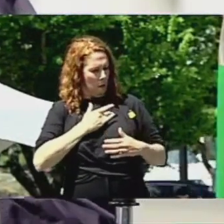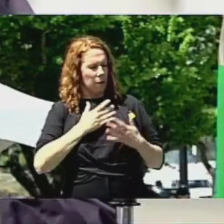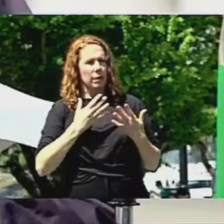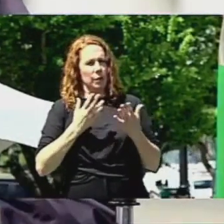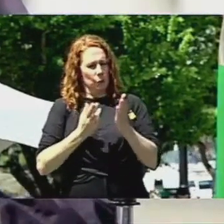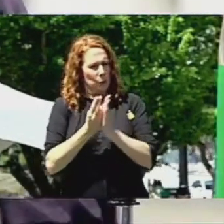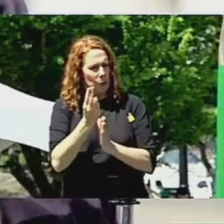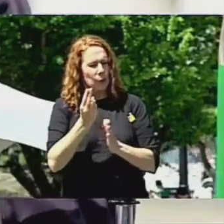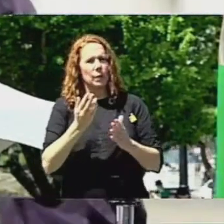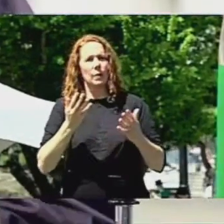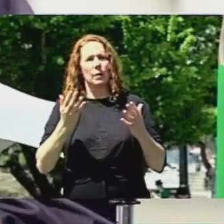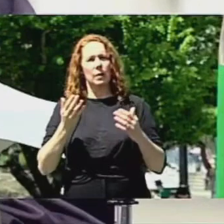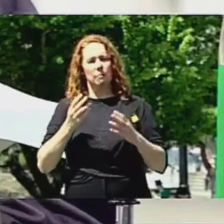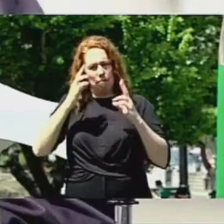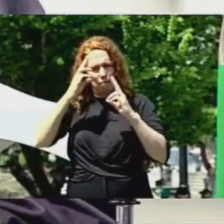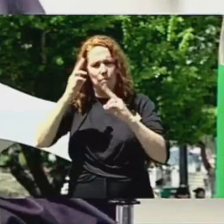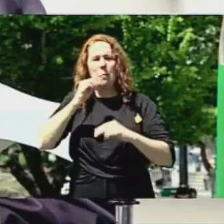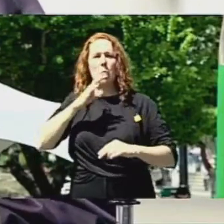truth.